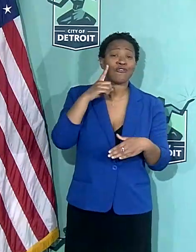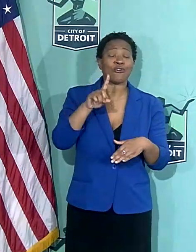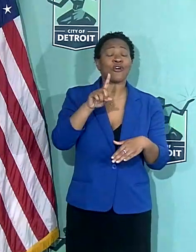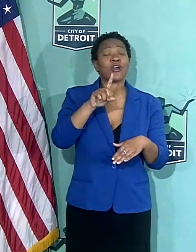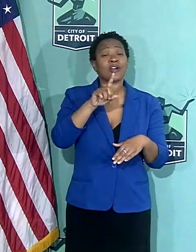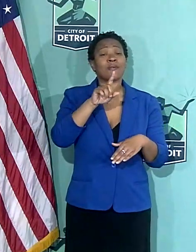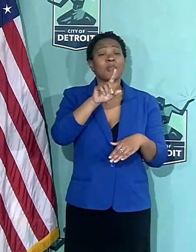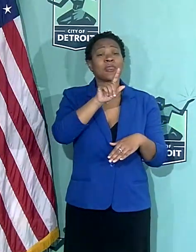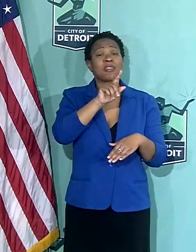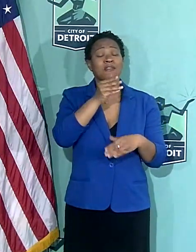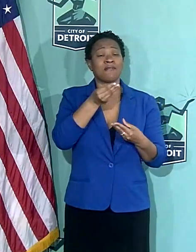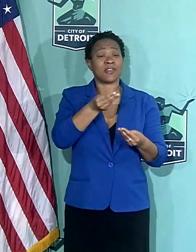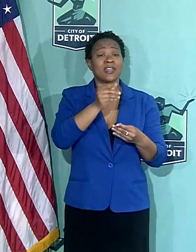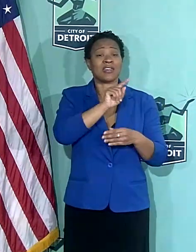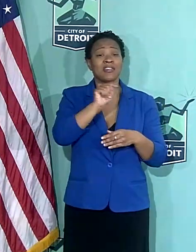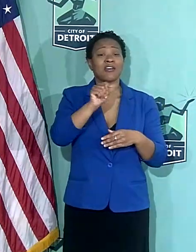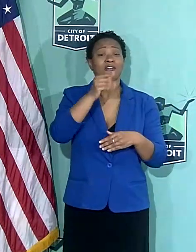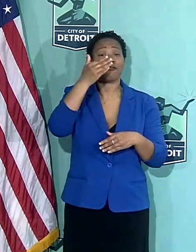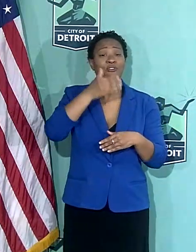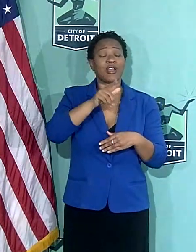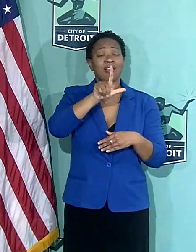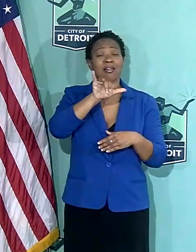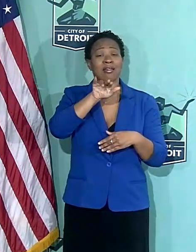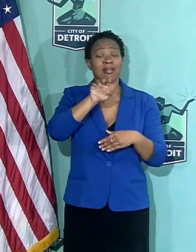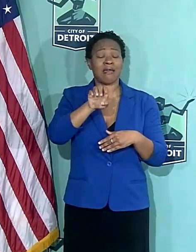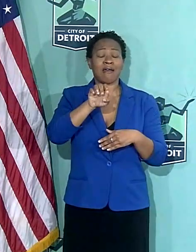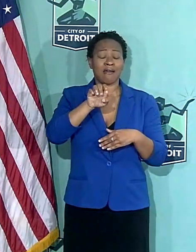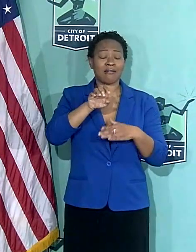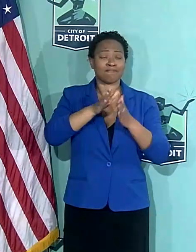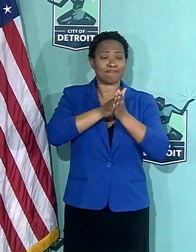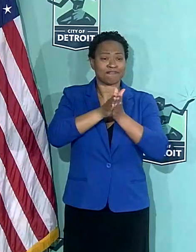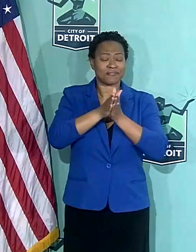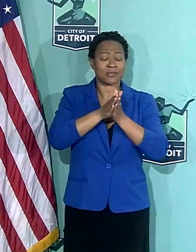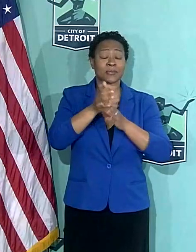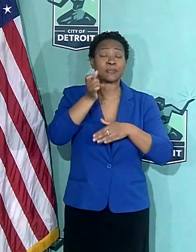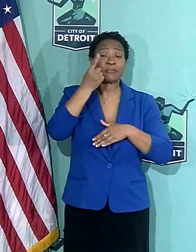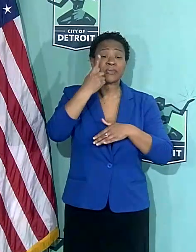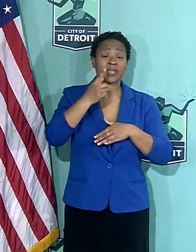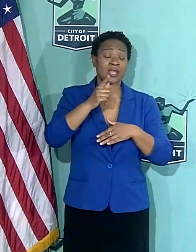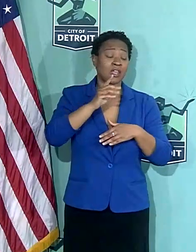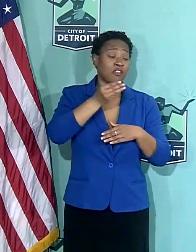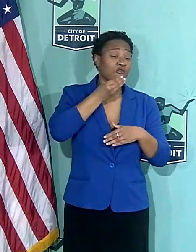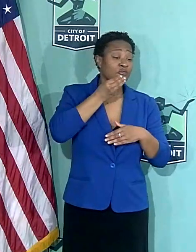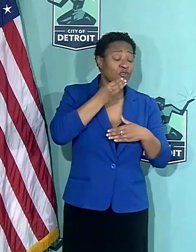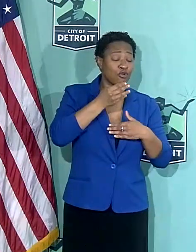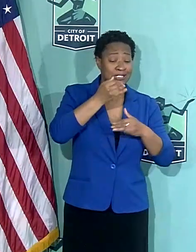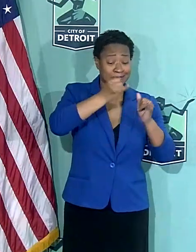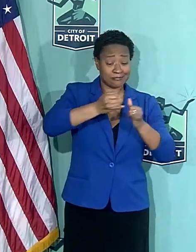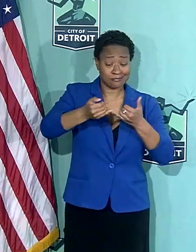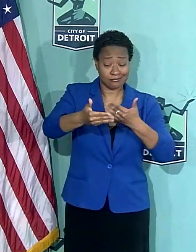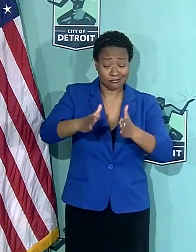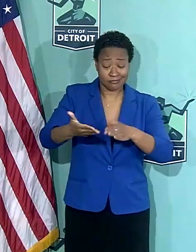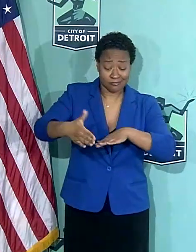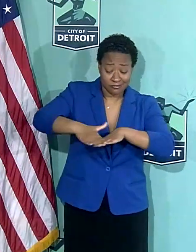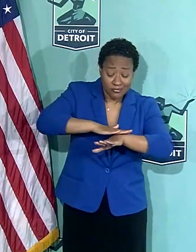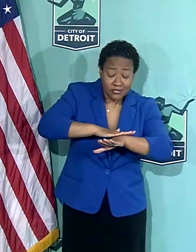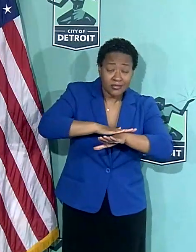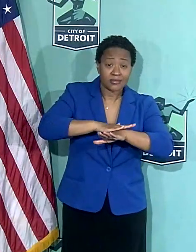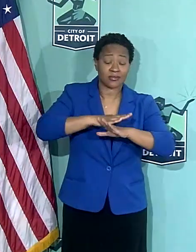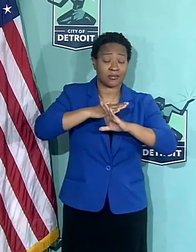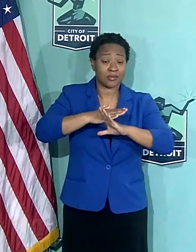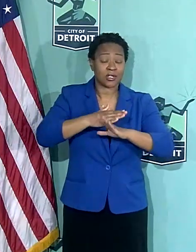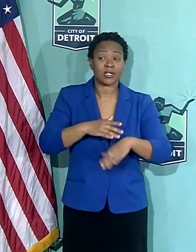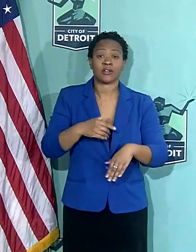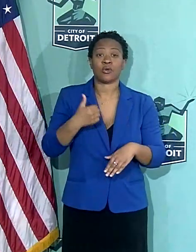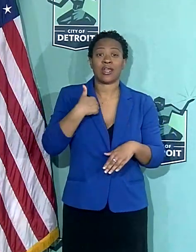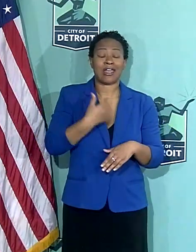The foods we receive were always individually packaged for us. We always had between 2 to